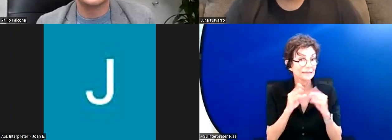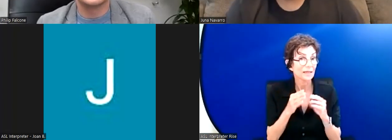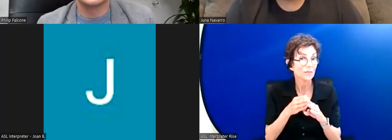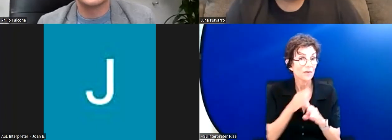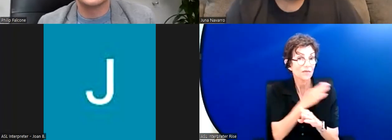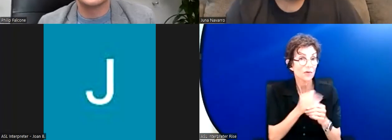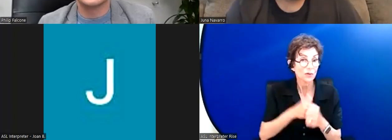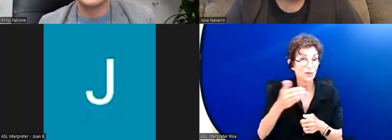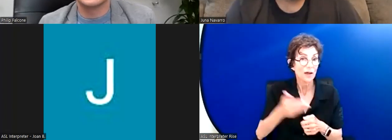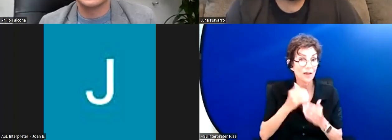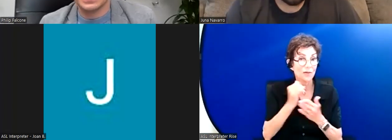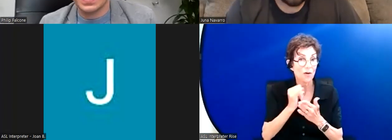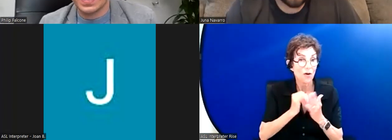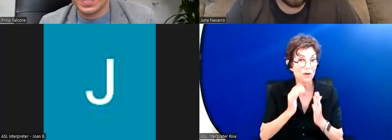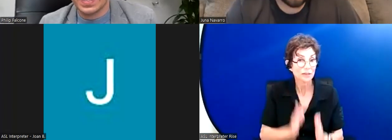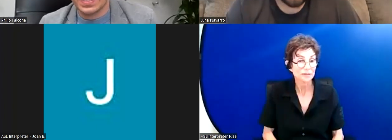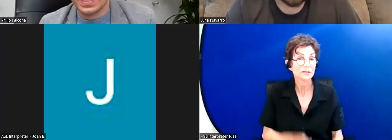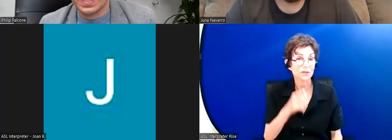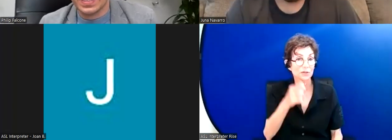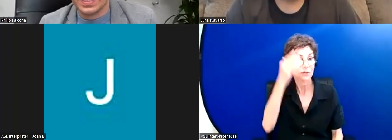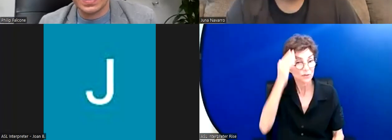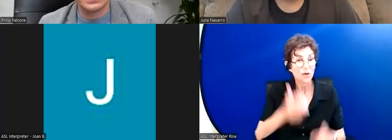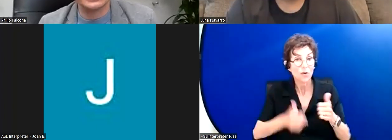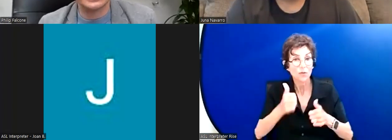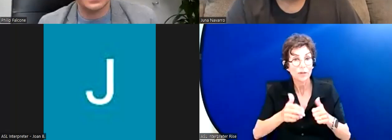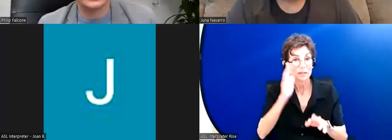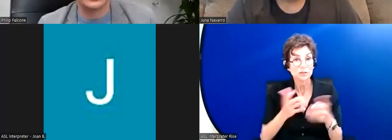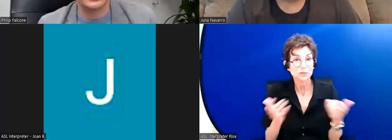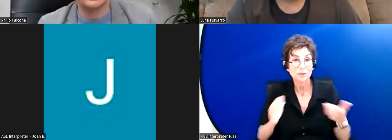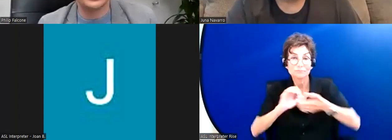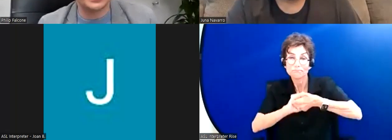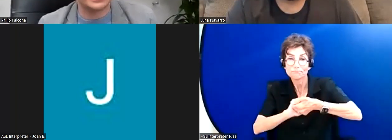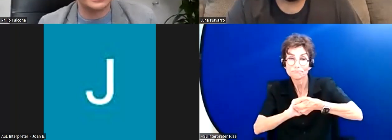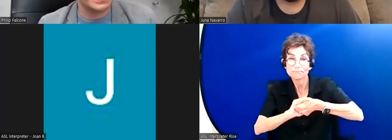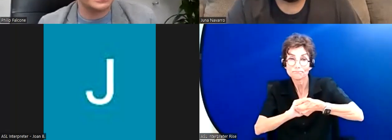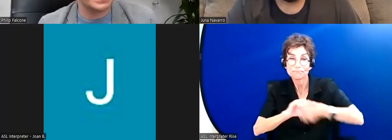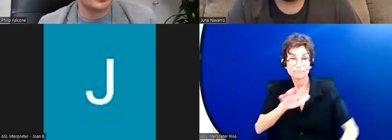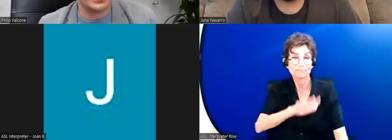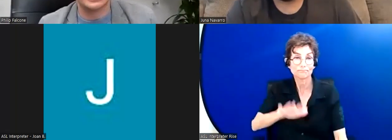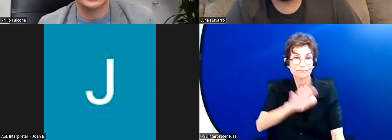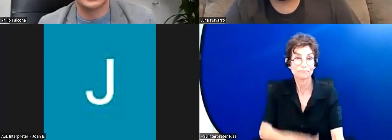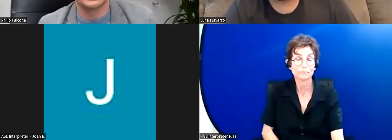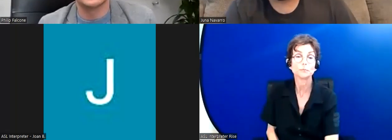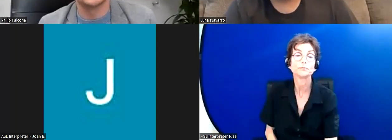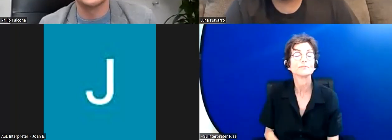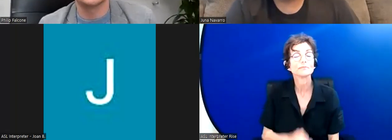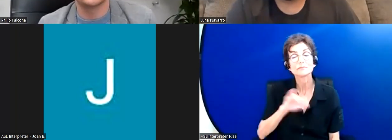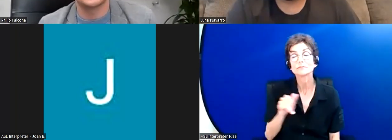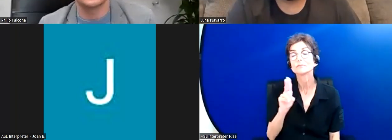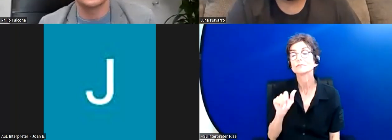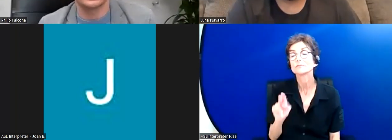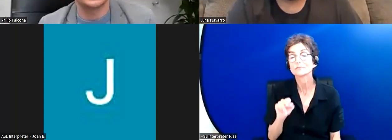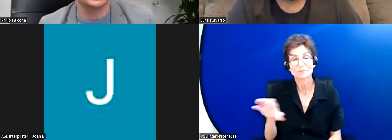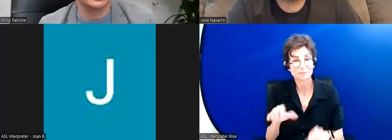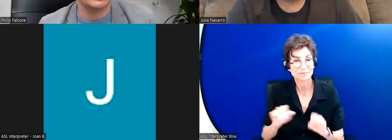so that you know what artist is going to work for that area. Yeah, so the way that we do it, at least, and I think, and then Juan has done it in a little bit different